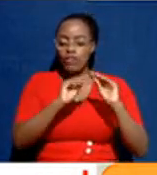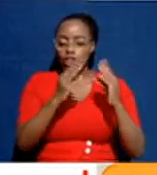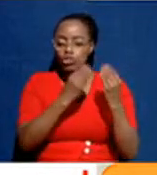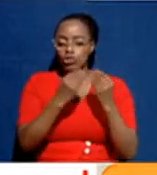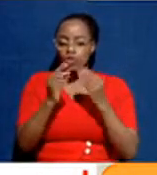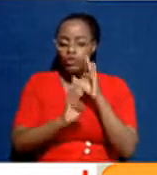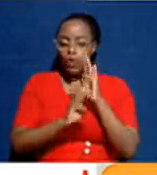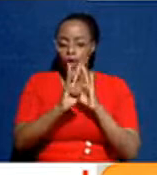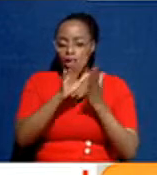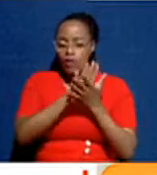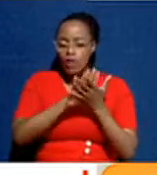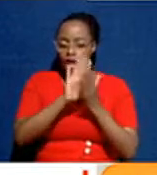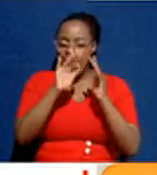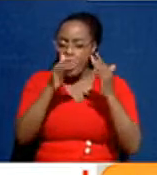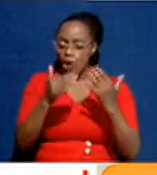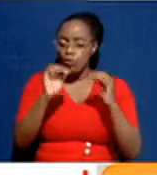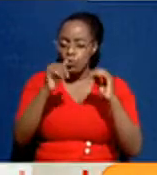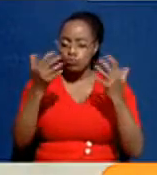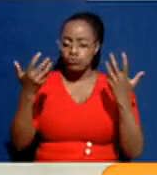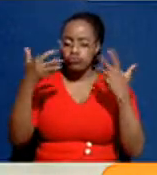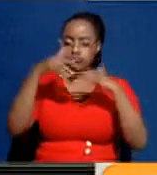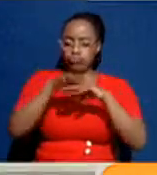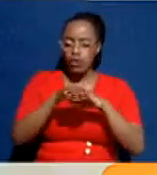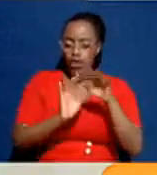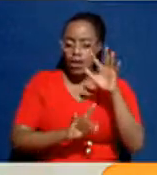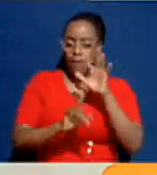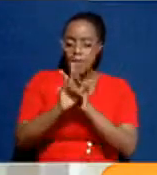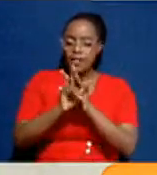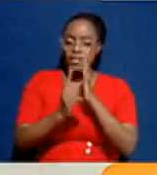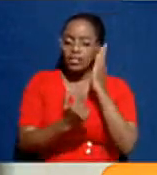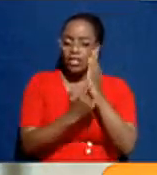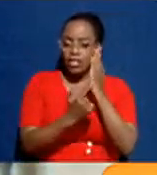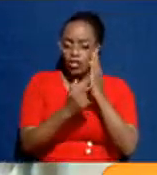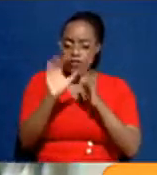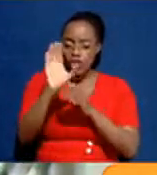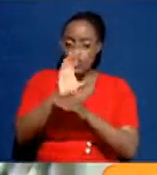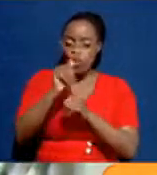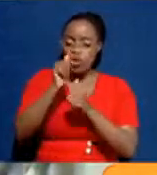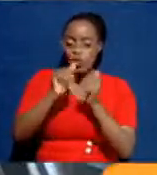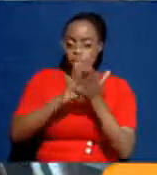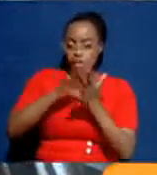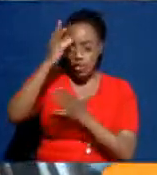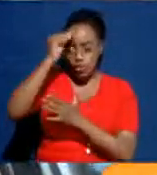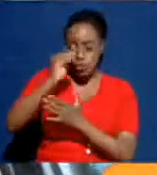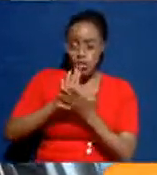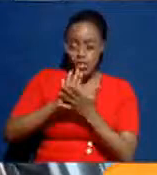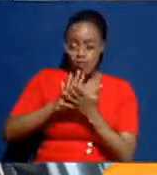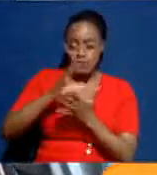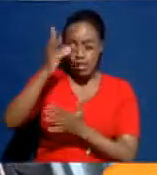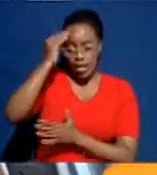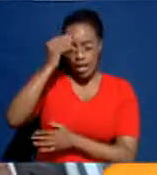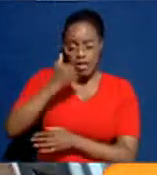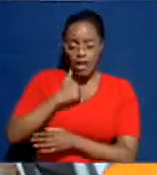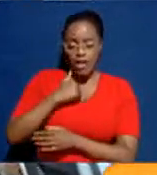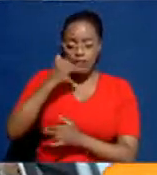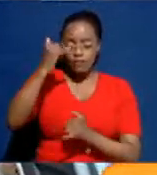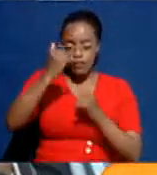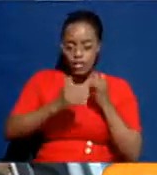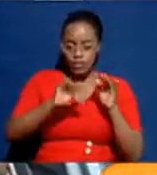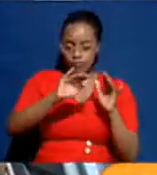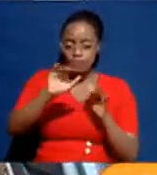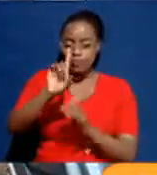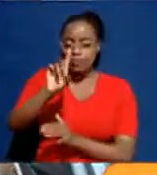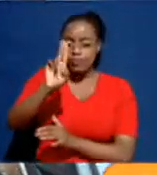engineering fundamentals, and how do you integrate emerging technologies in the courses that students learn? So finally,